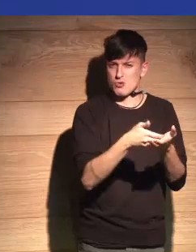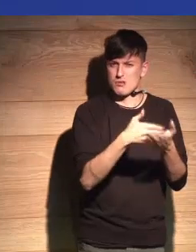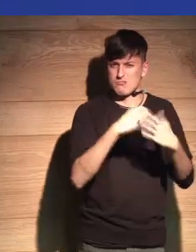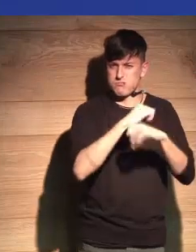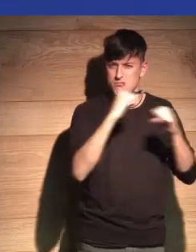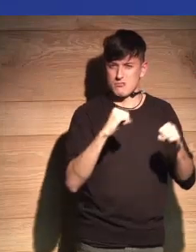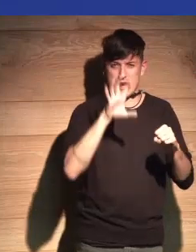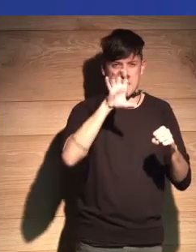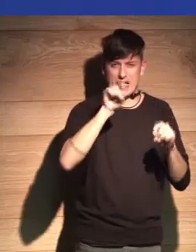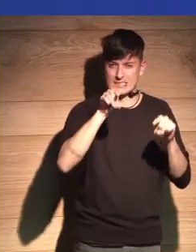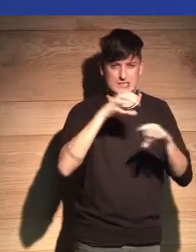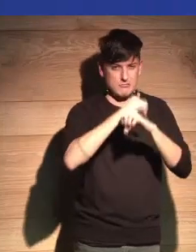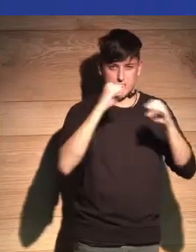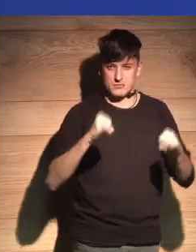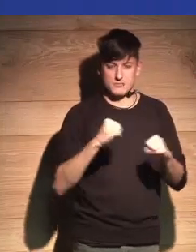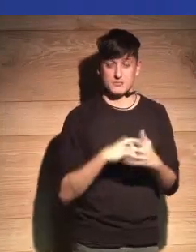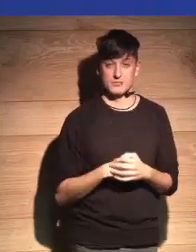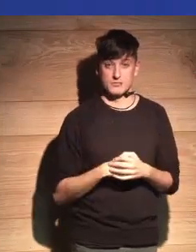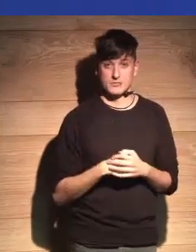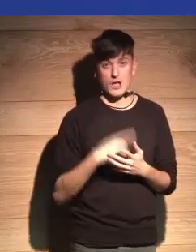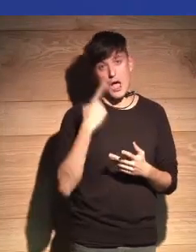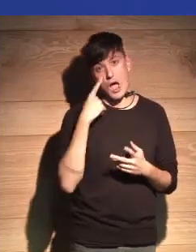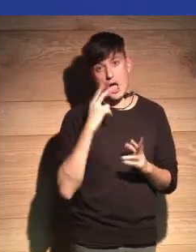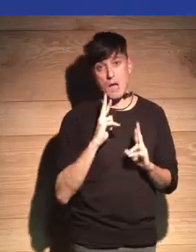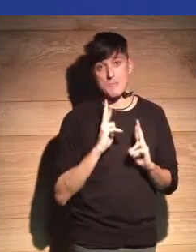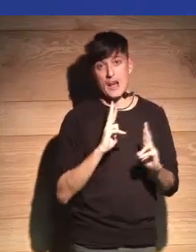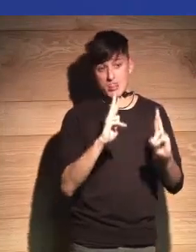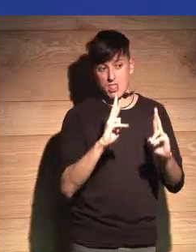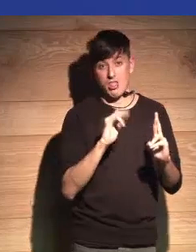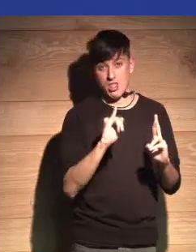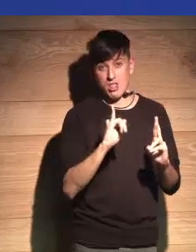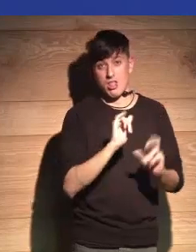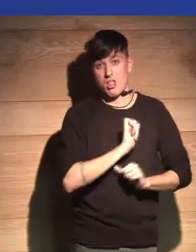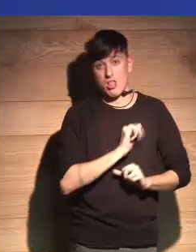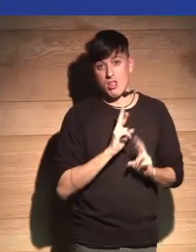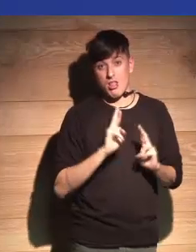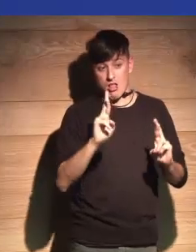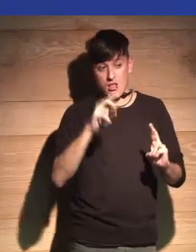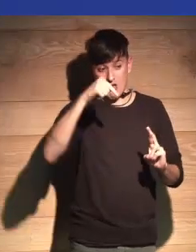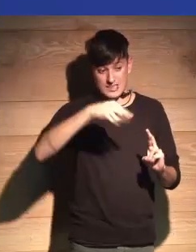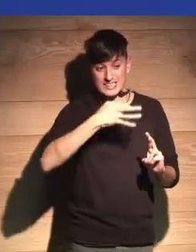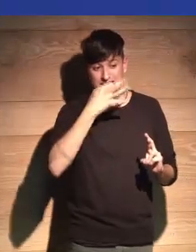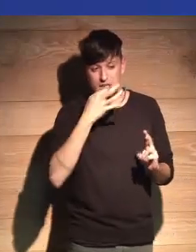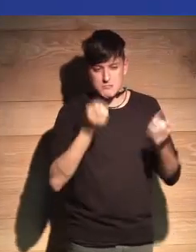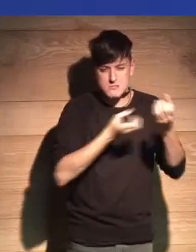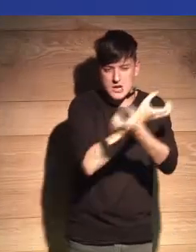have seen that having women leading these fields has an impact